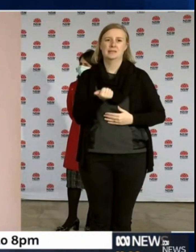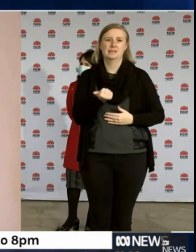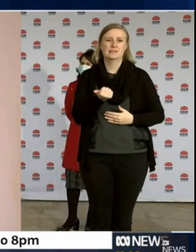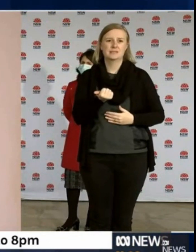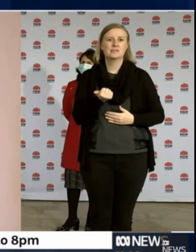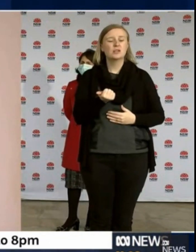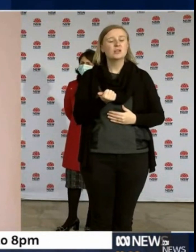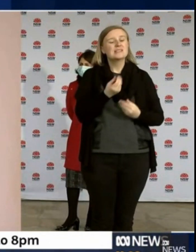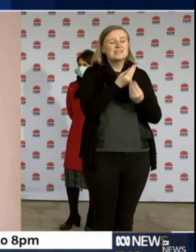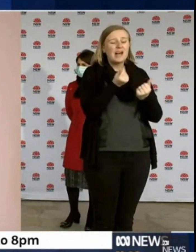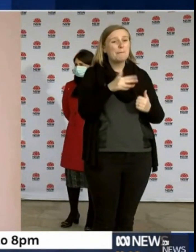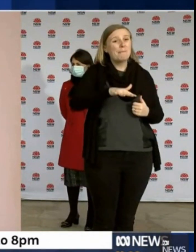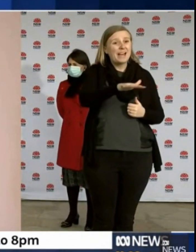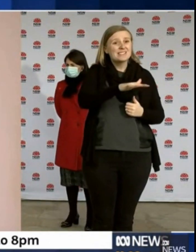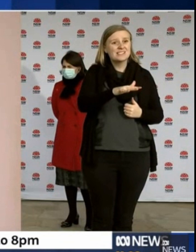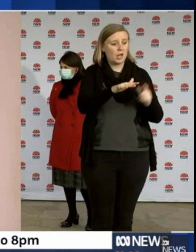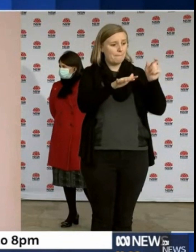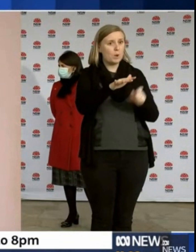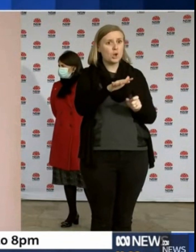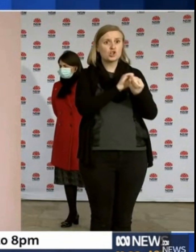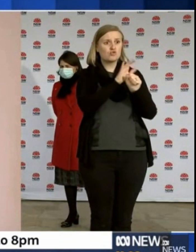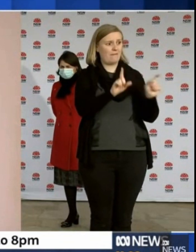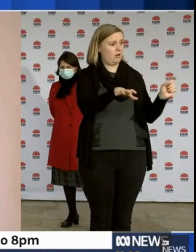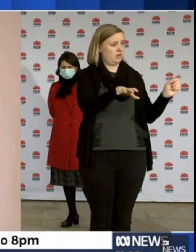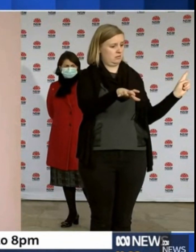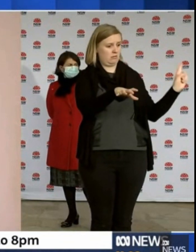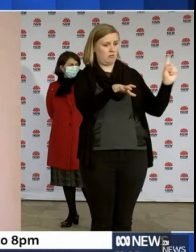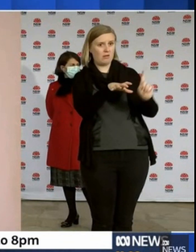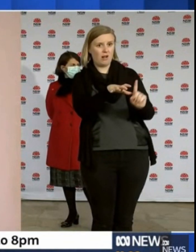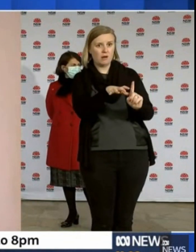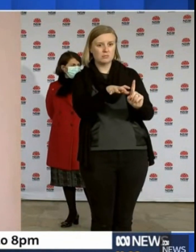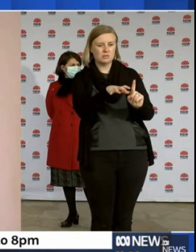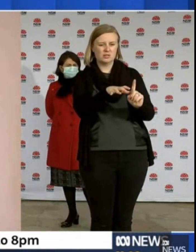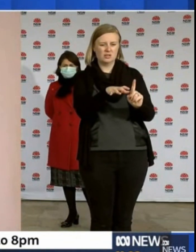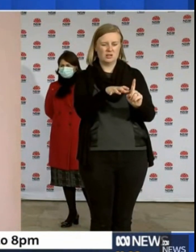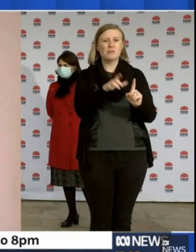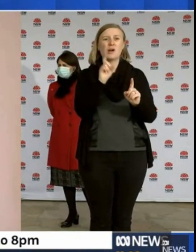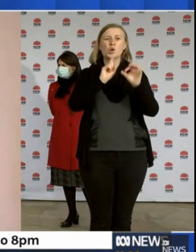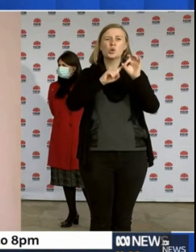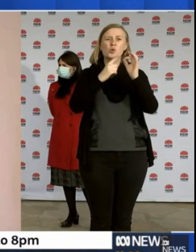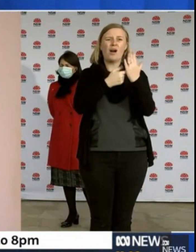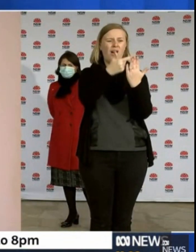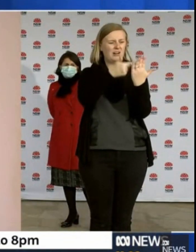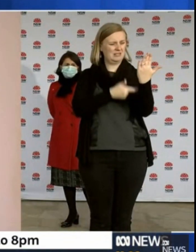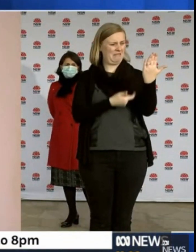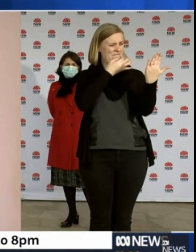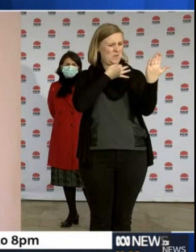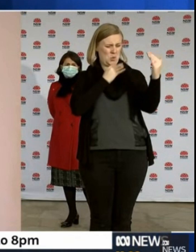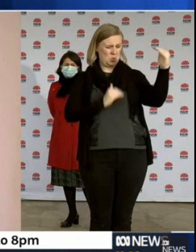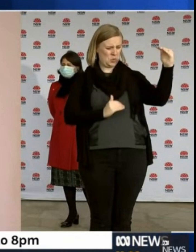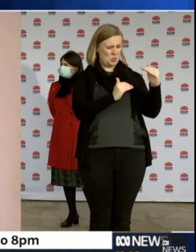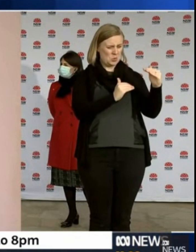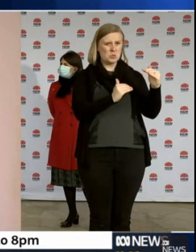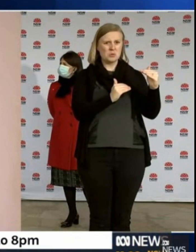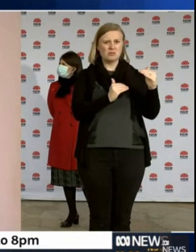patron lists are not complete, and so we know that there would have been more people expected at premises than aligning